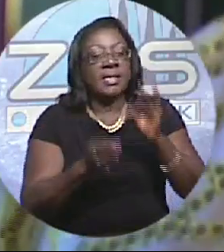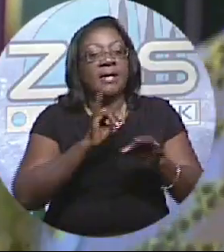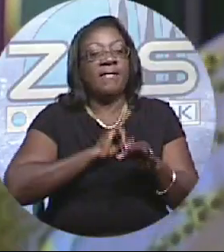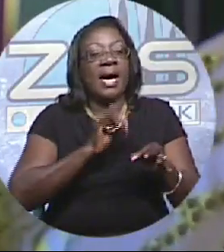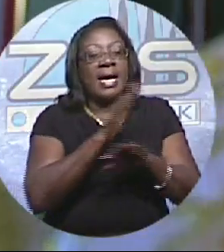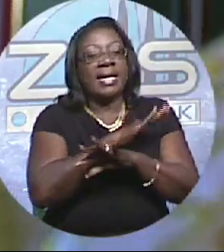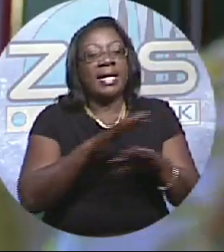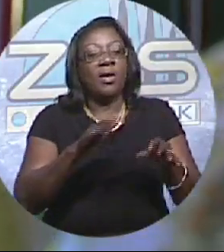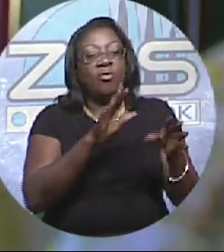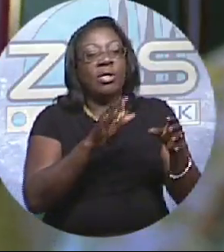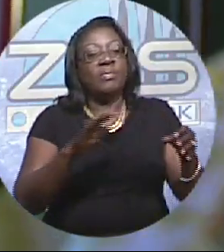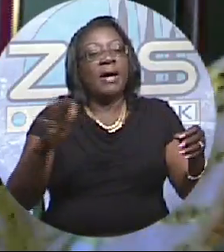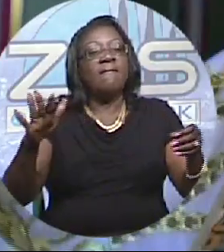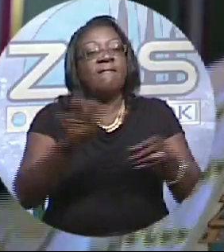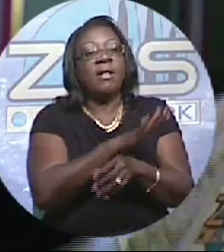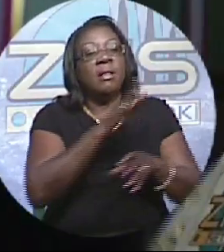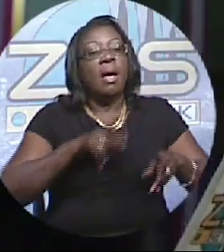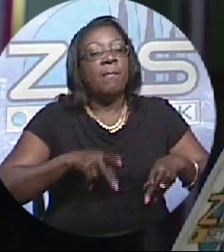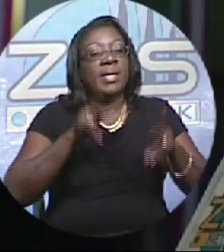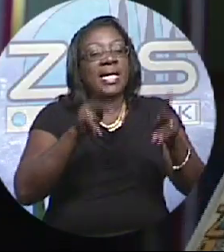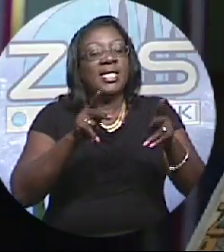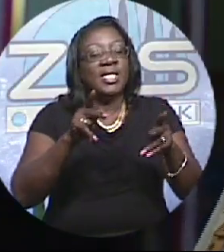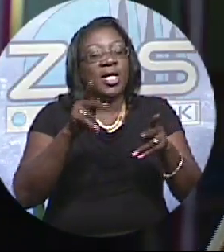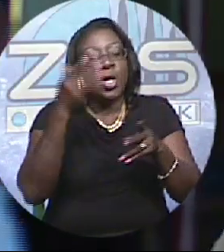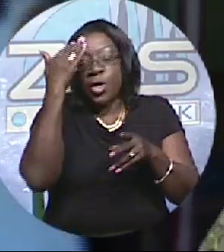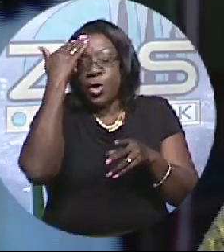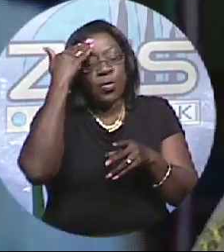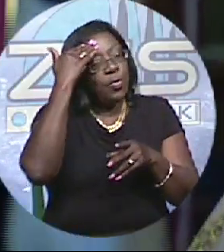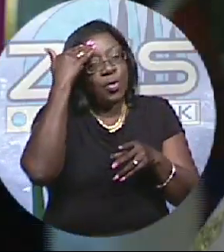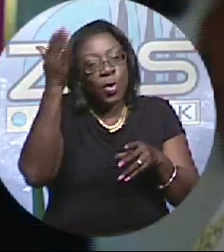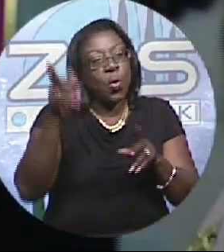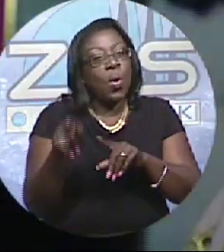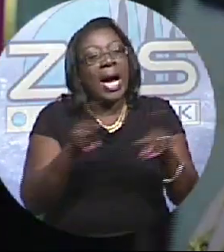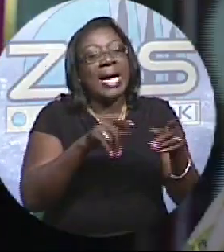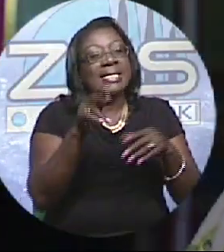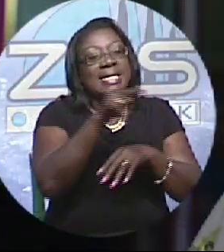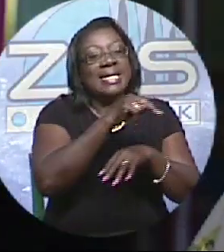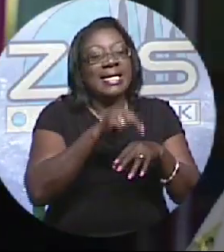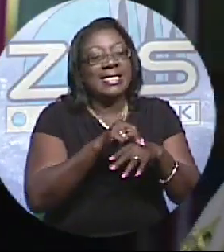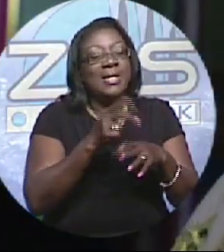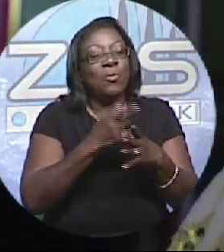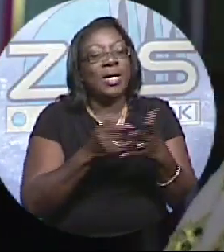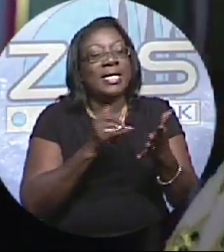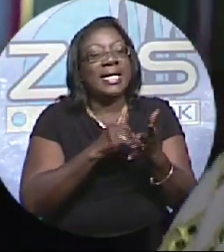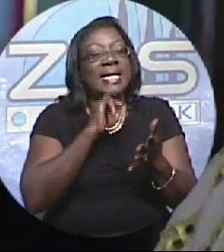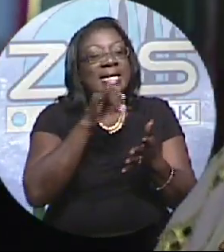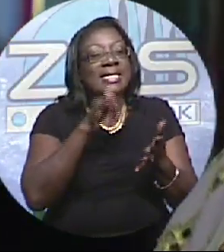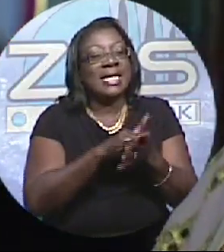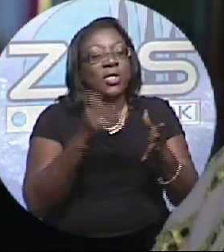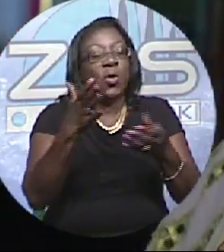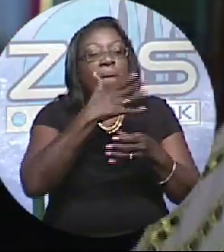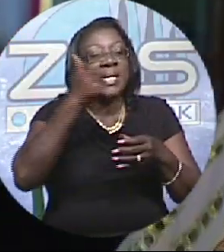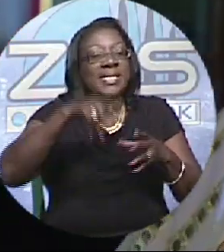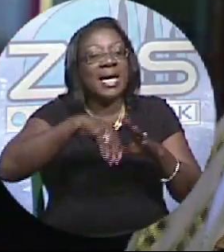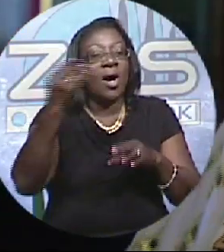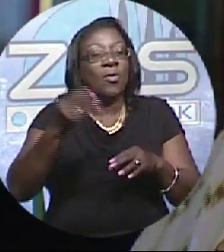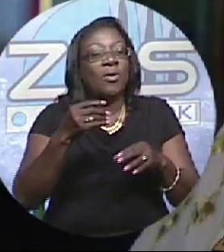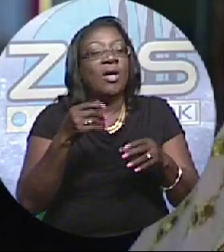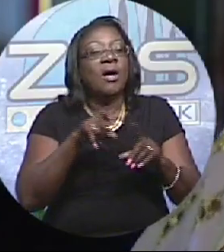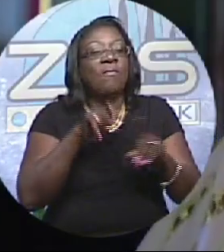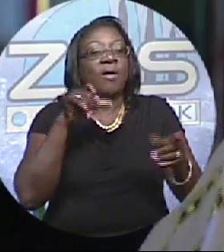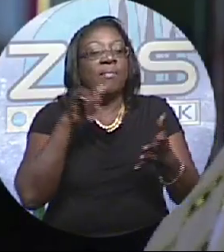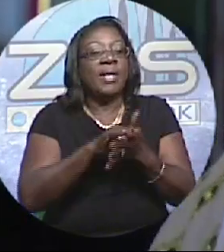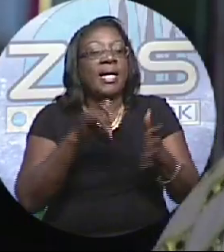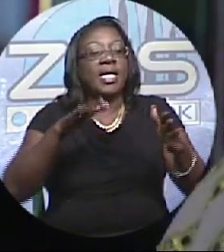reach my full potential, you don't know as a nation what it is that you're missing out from that young girl who is not